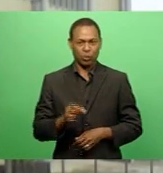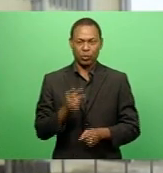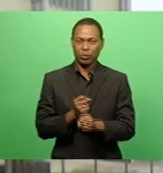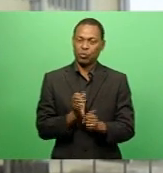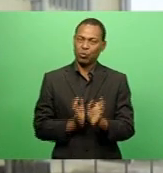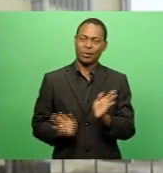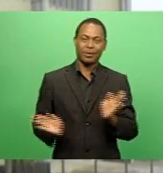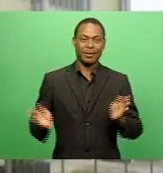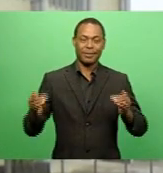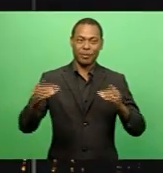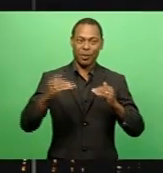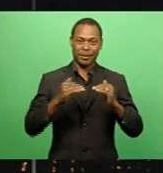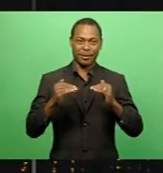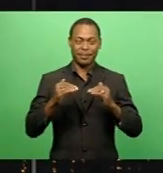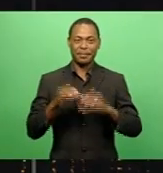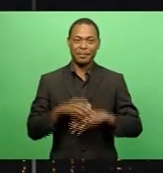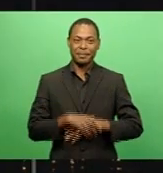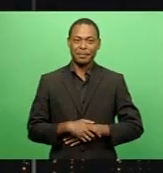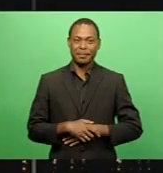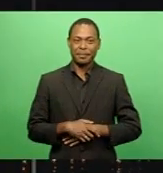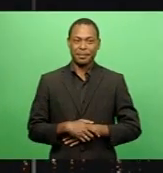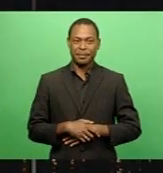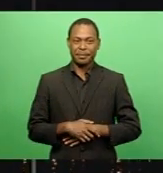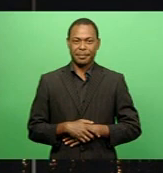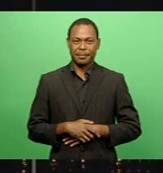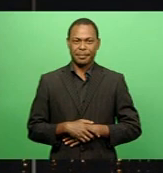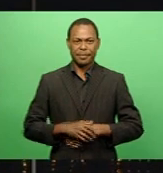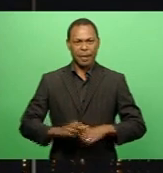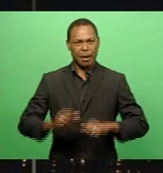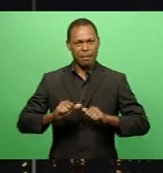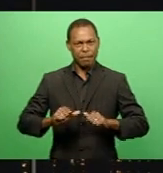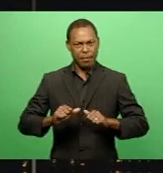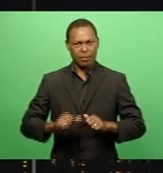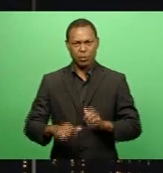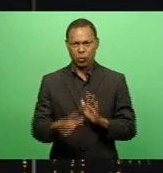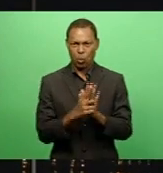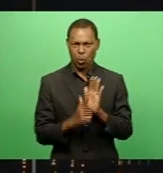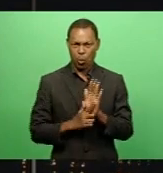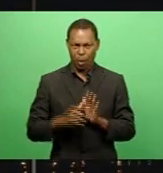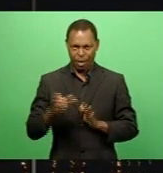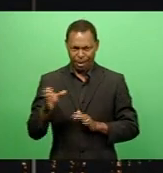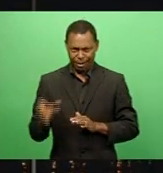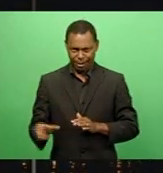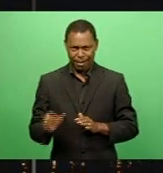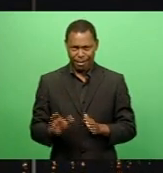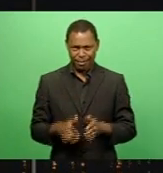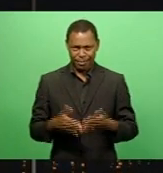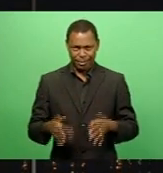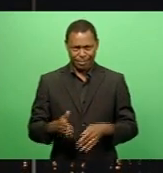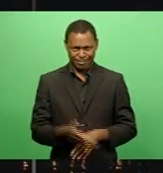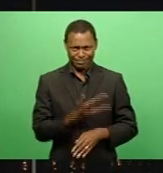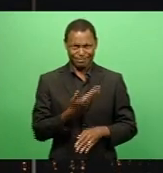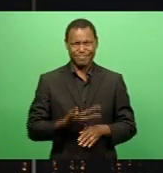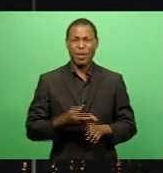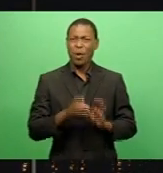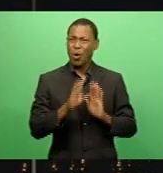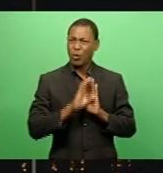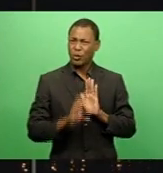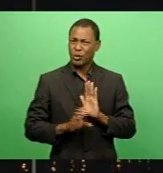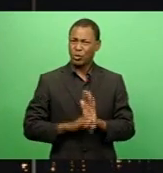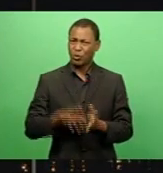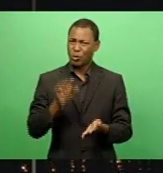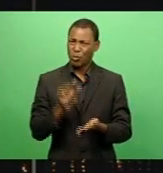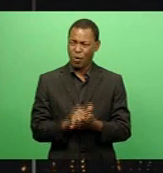Badala, FBC News. The defense lawyer for a former diplomat is claiming that the constitutional rights of his clients